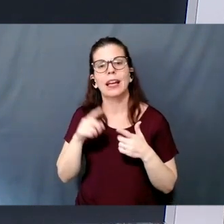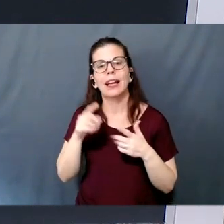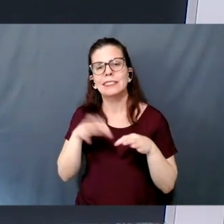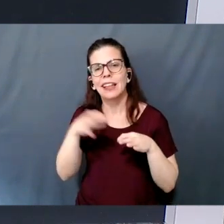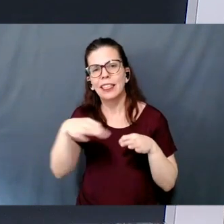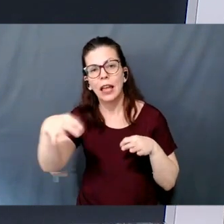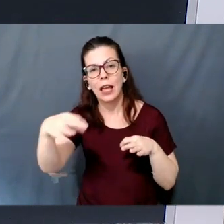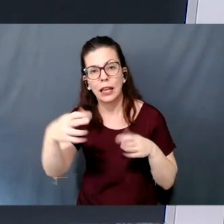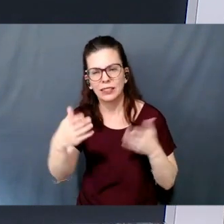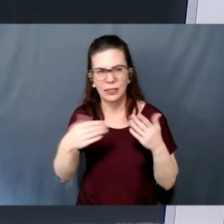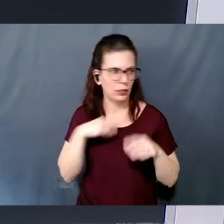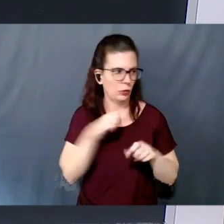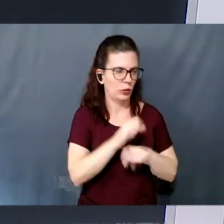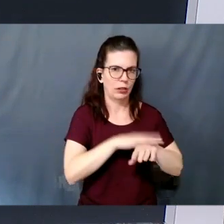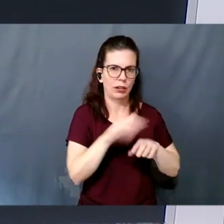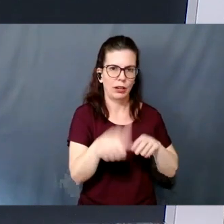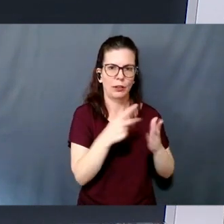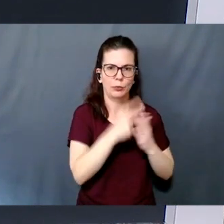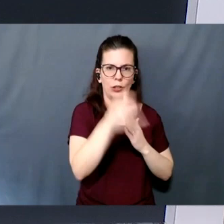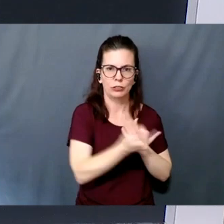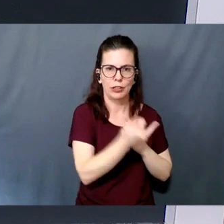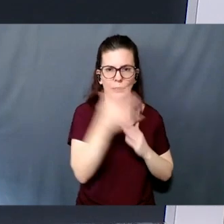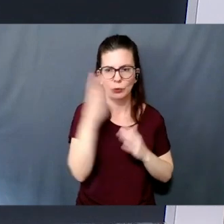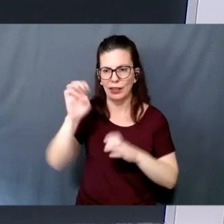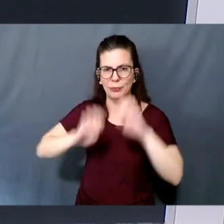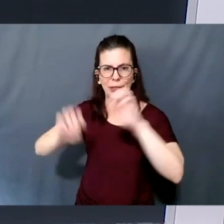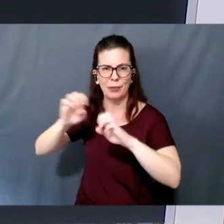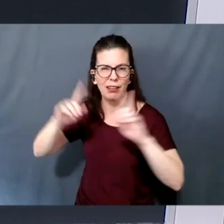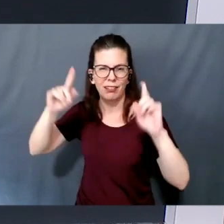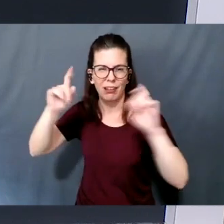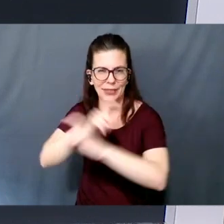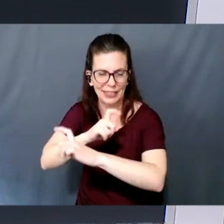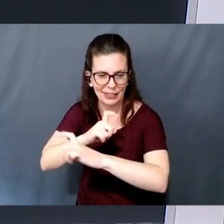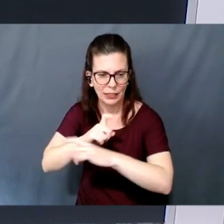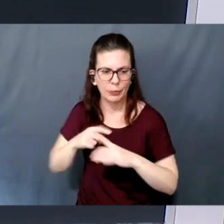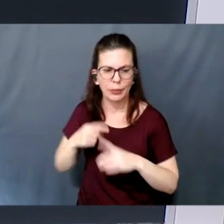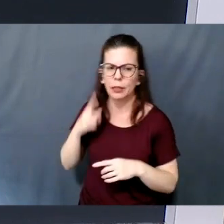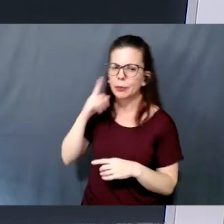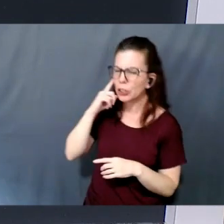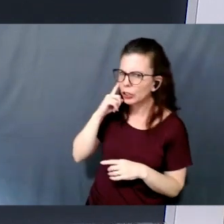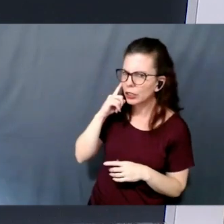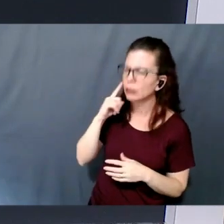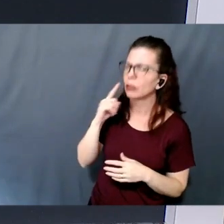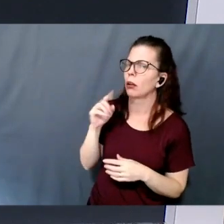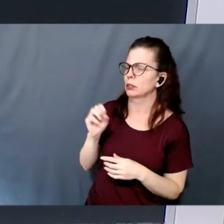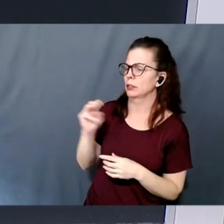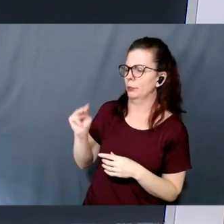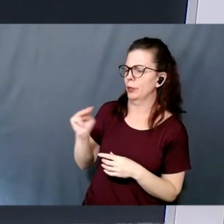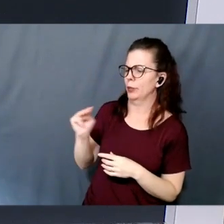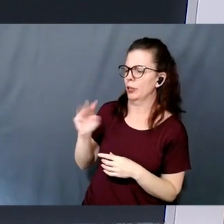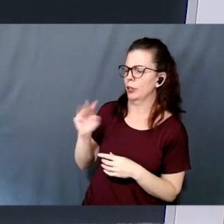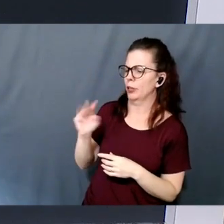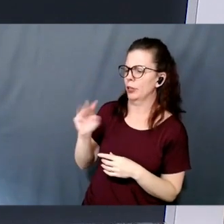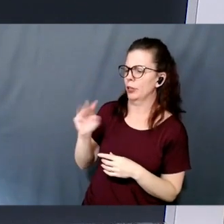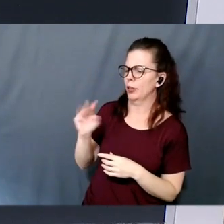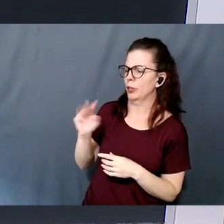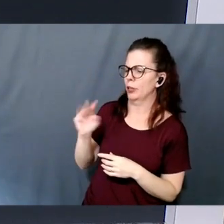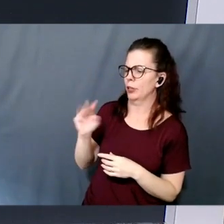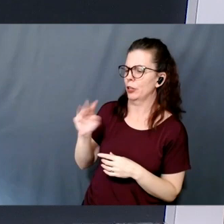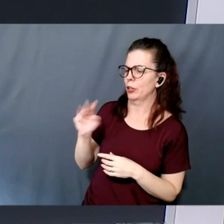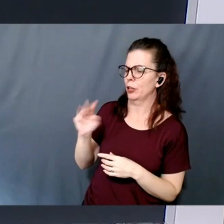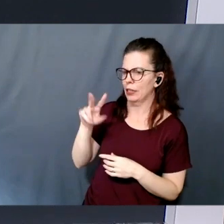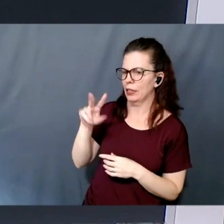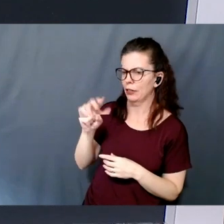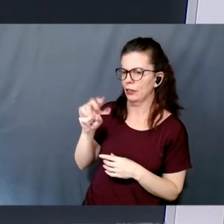the experiment was complicated. But what I'm hearing with SageMaker Canvas is it lowers that bar to experimentation. So I have